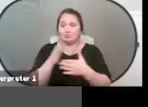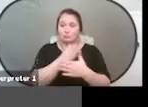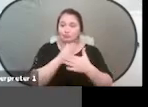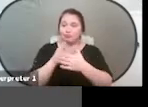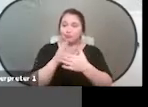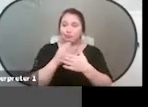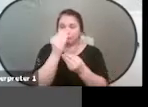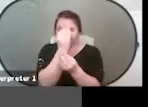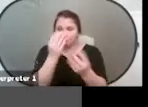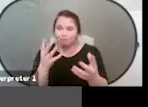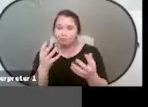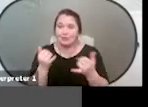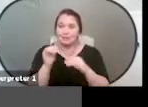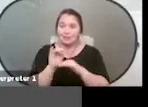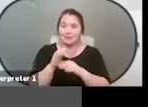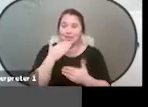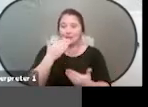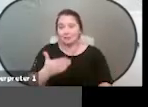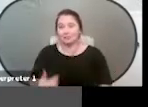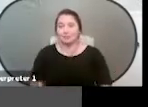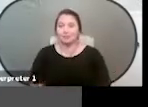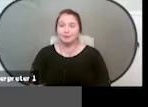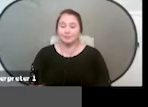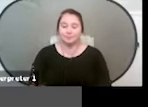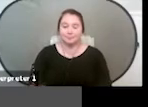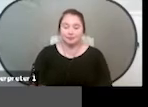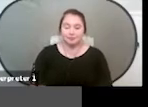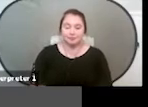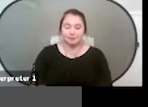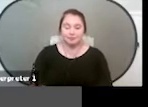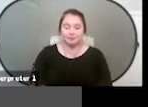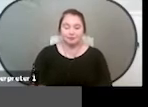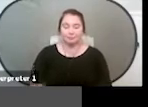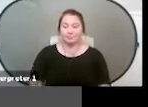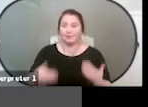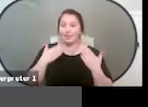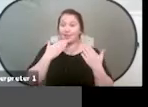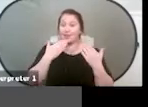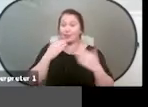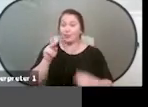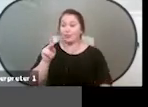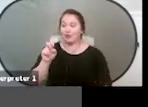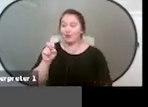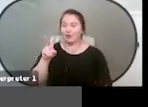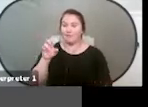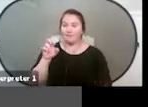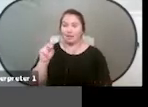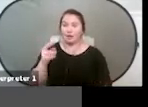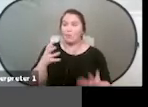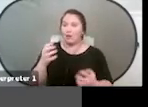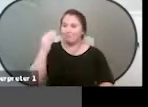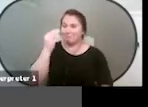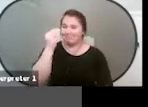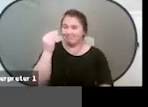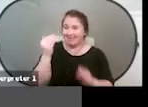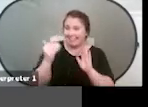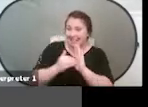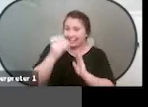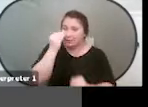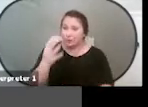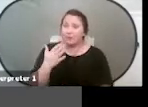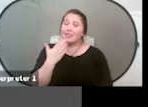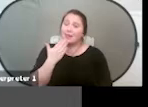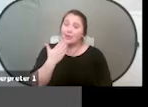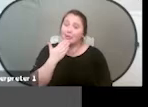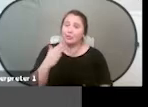this evening. Thanks. Thank you, Kevin. I want to just say thank you again to our facilities and maintenance